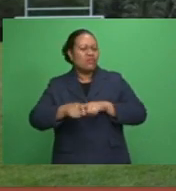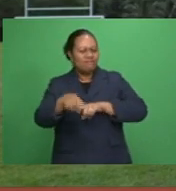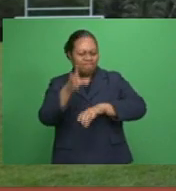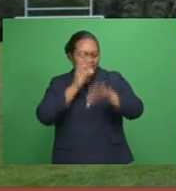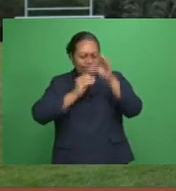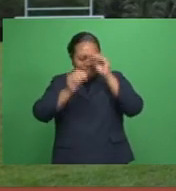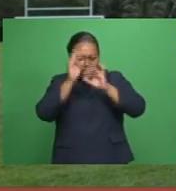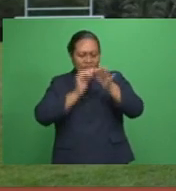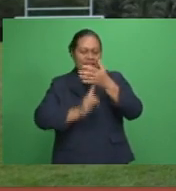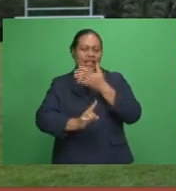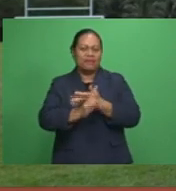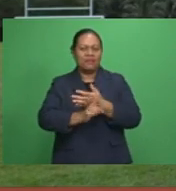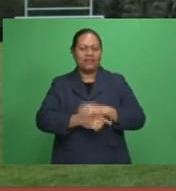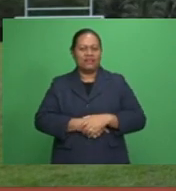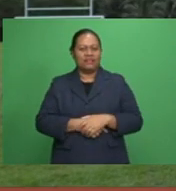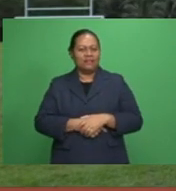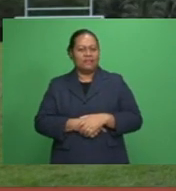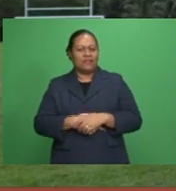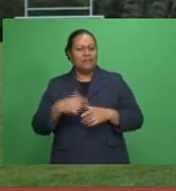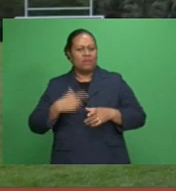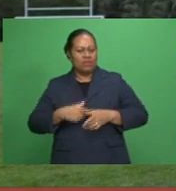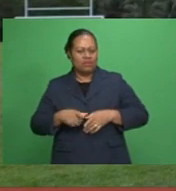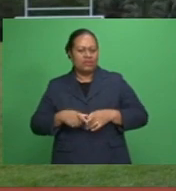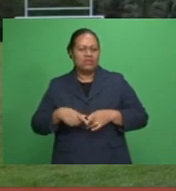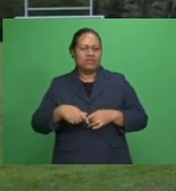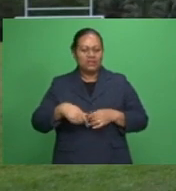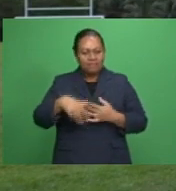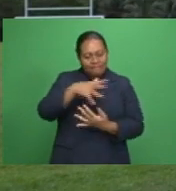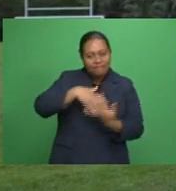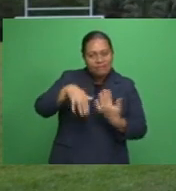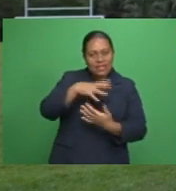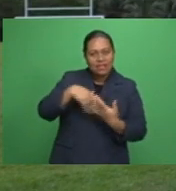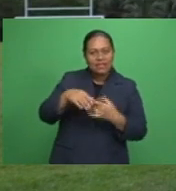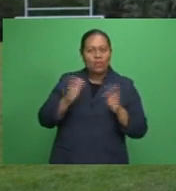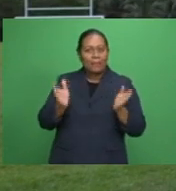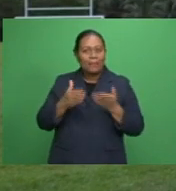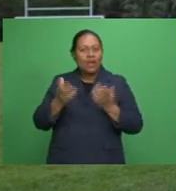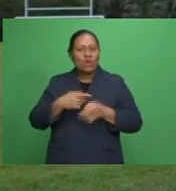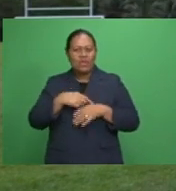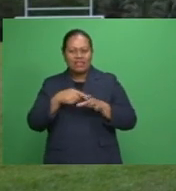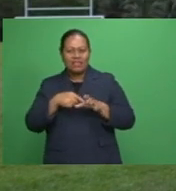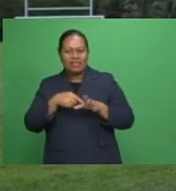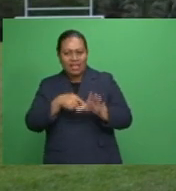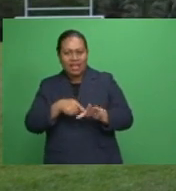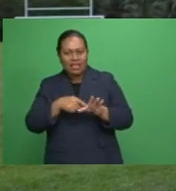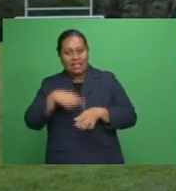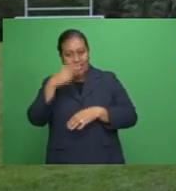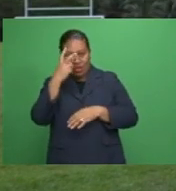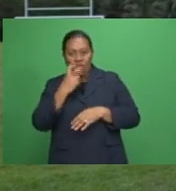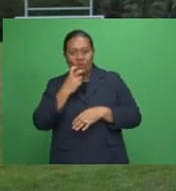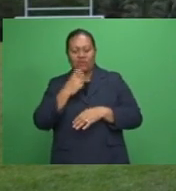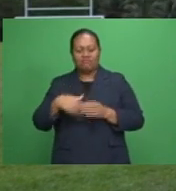them, getting them to play with older ones and also upskilling themselves.